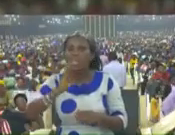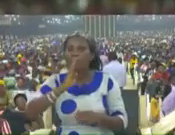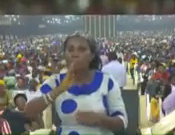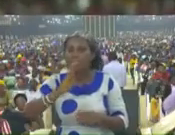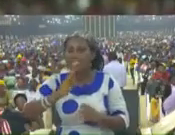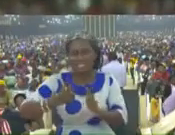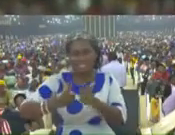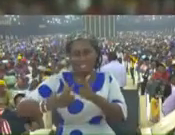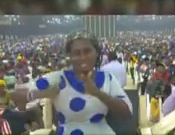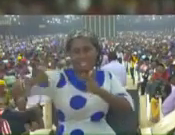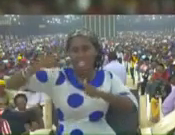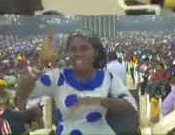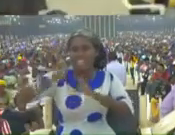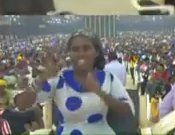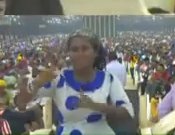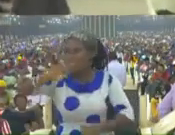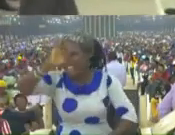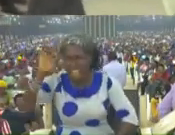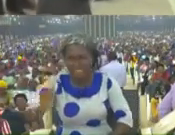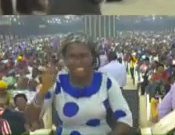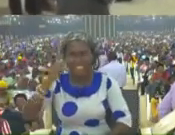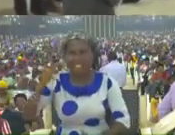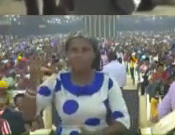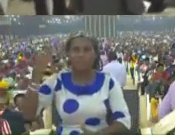seen thus far.